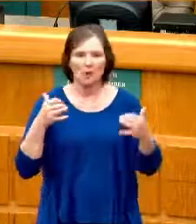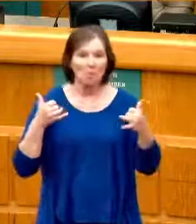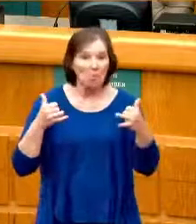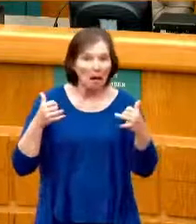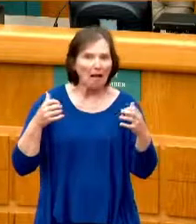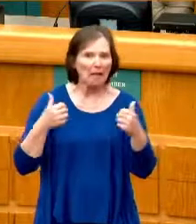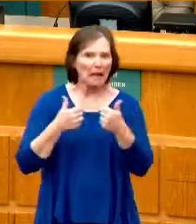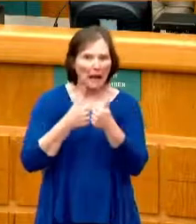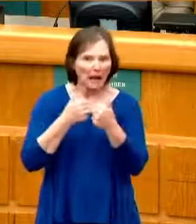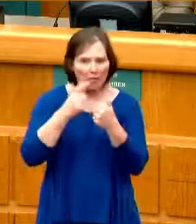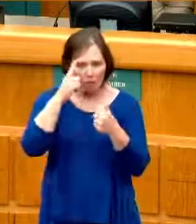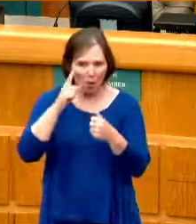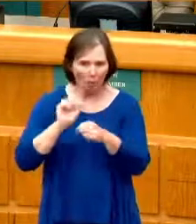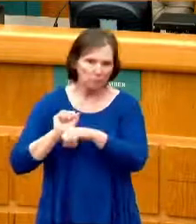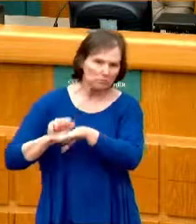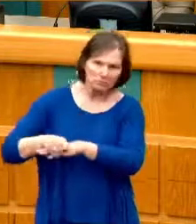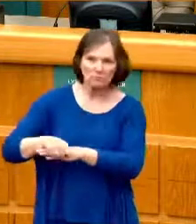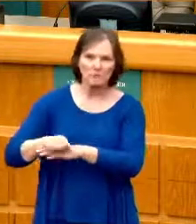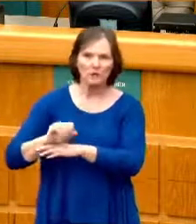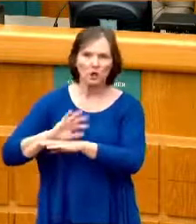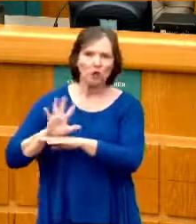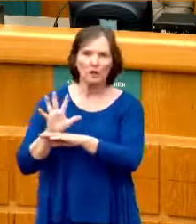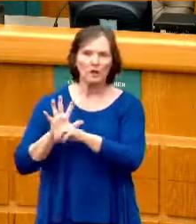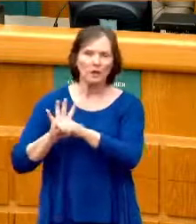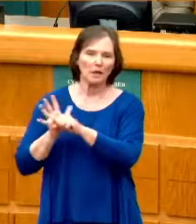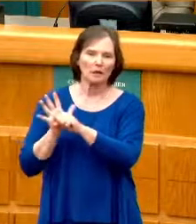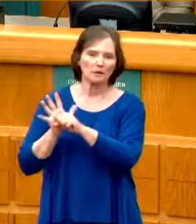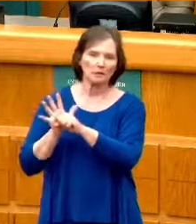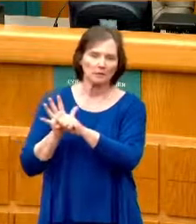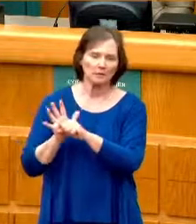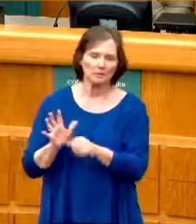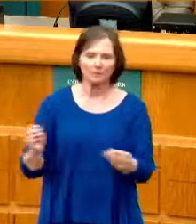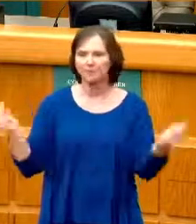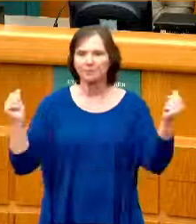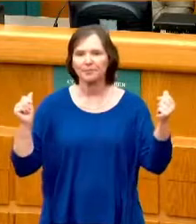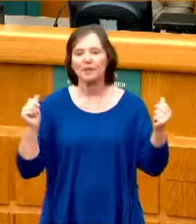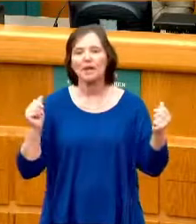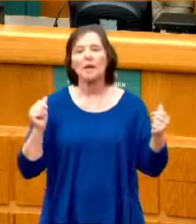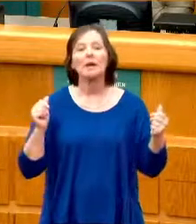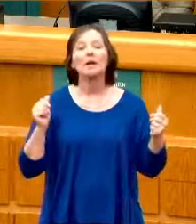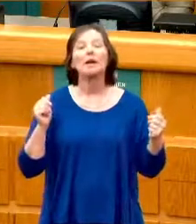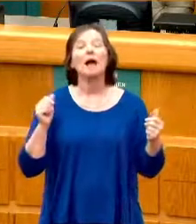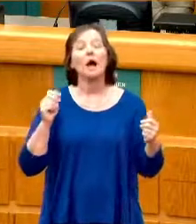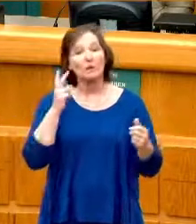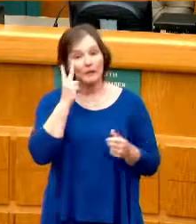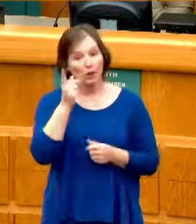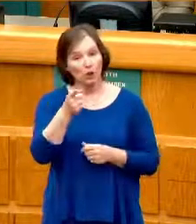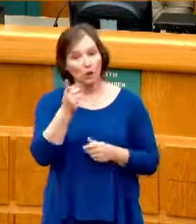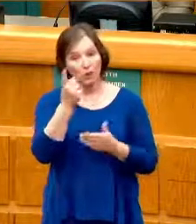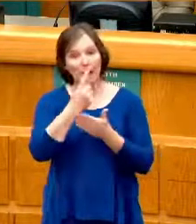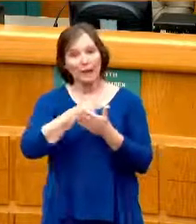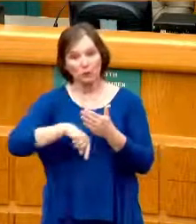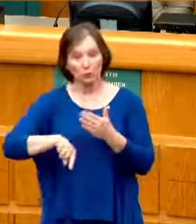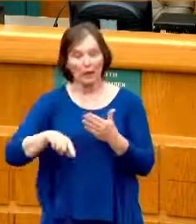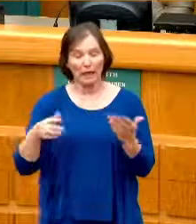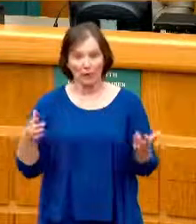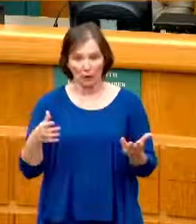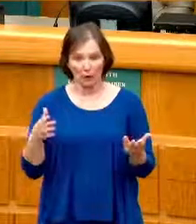standing clinics next week. In the meantime, I'll see you next week. and perhaps at La Palmera